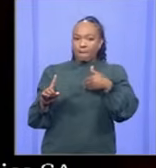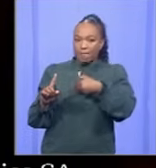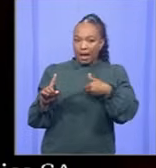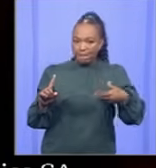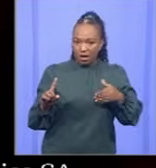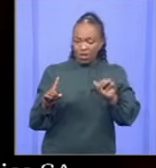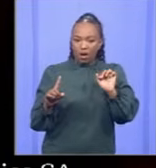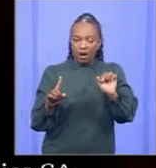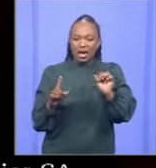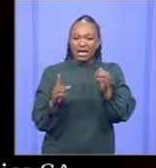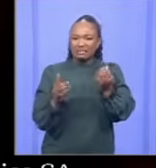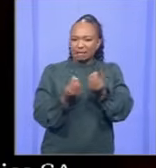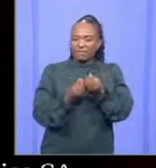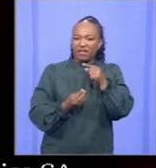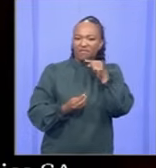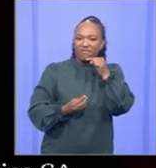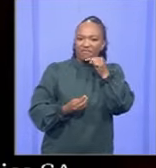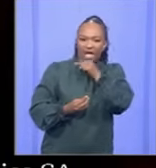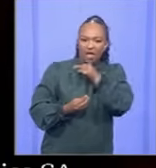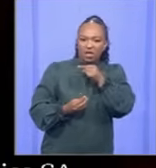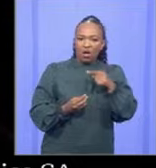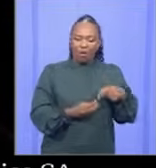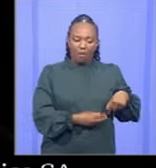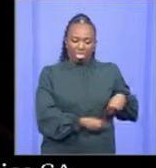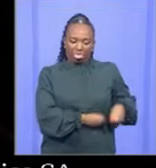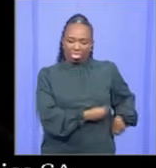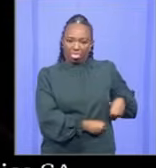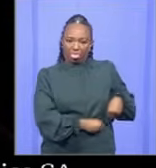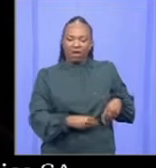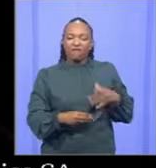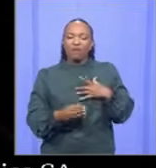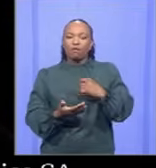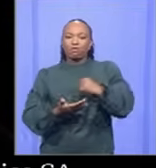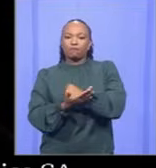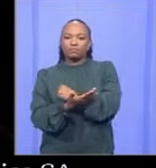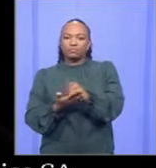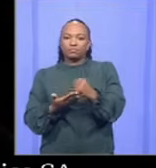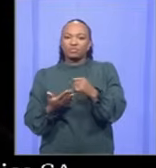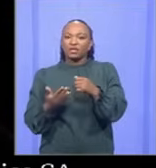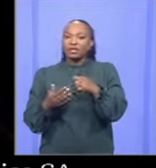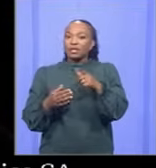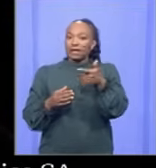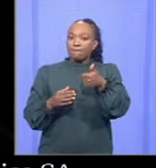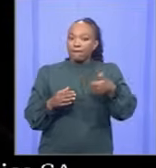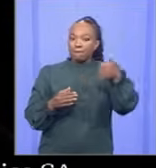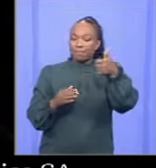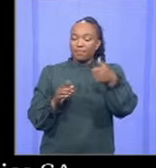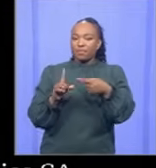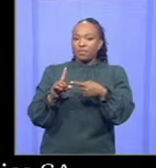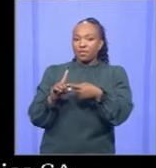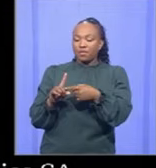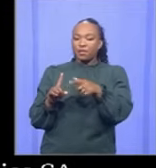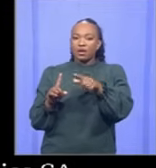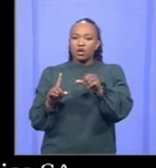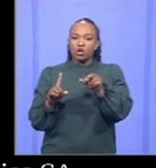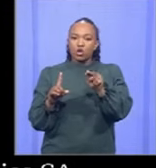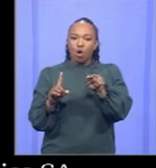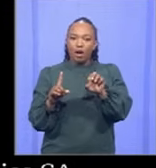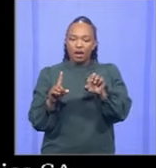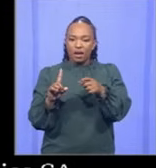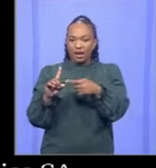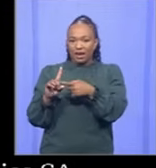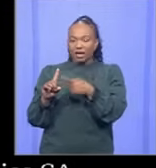dirile bofora le bosenyi bja boitsebišo. Tona ya kgoro Ngaka Leon Schreiber o hlalošitše gape gore